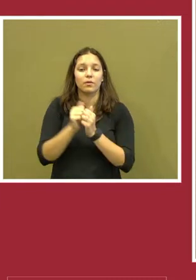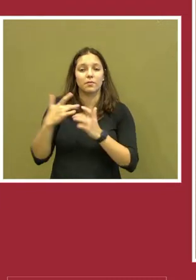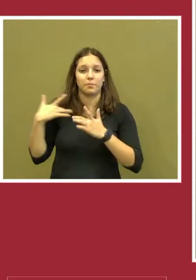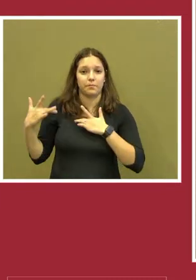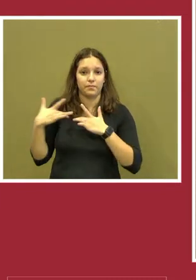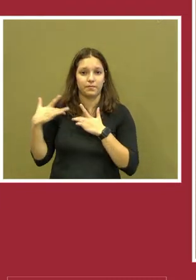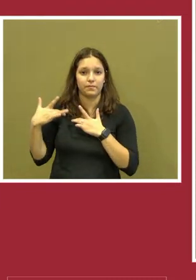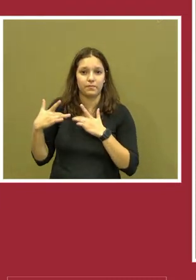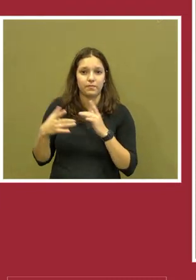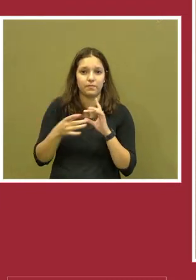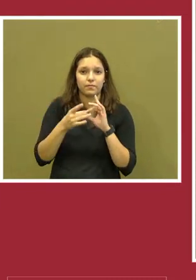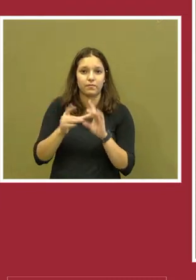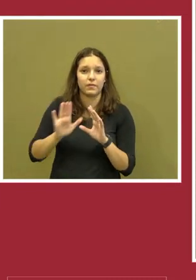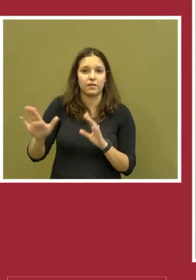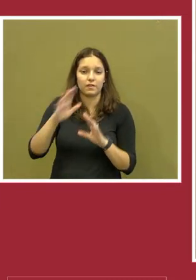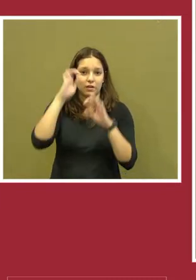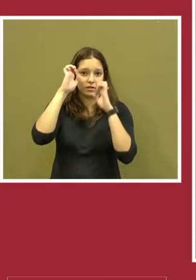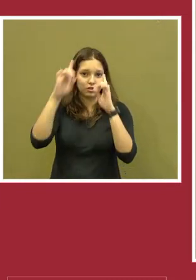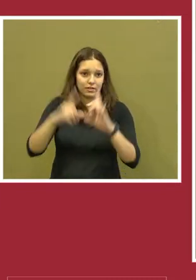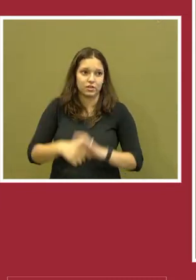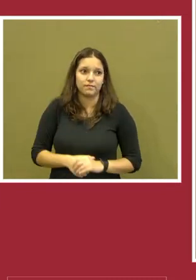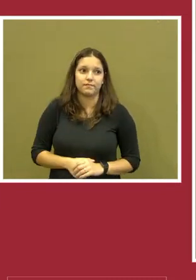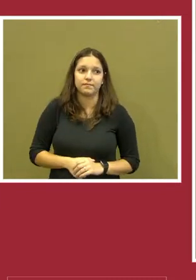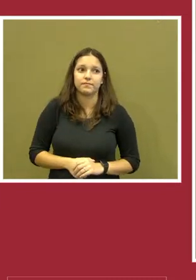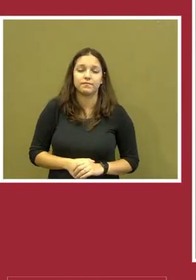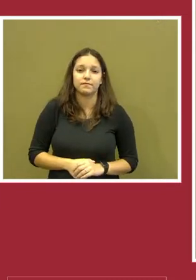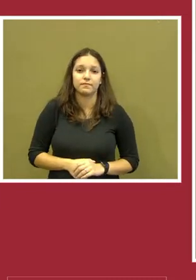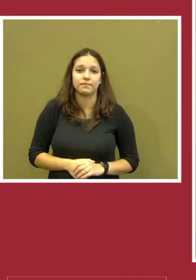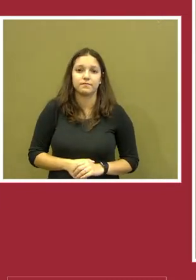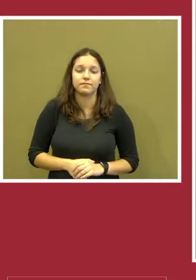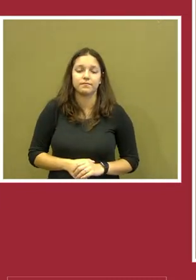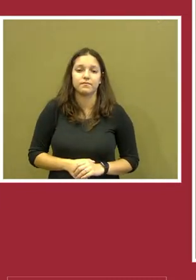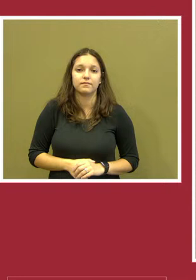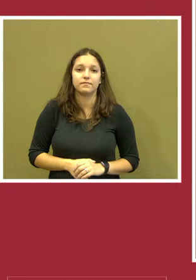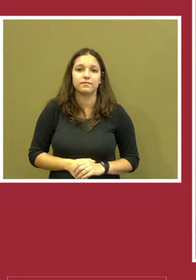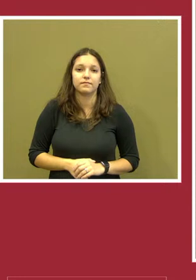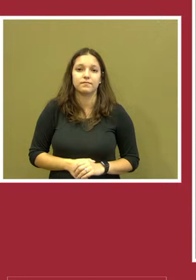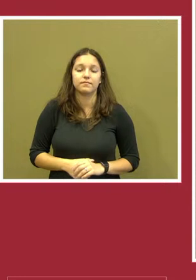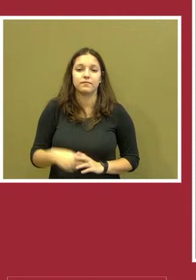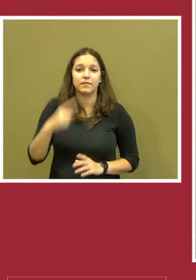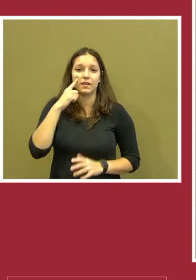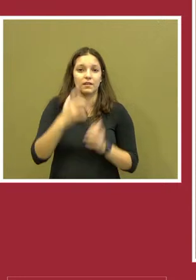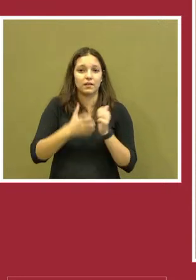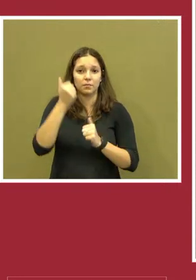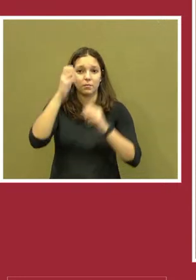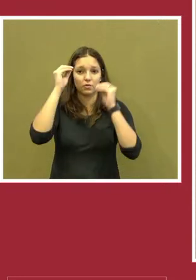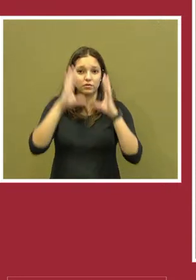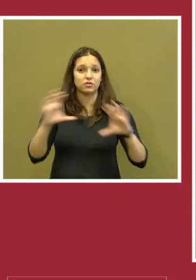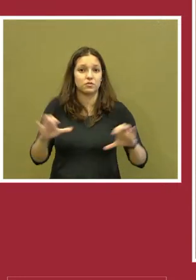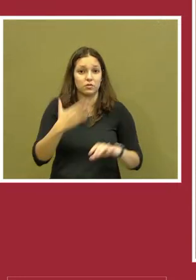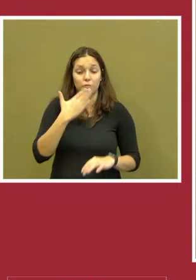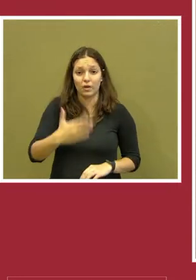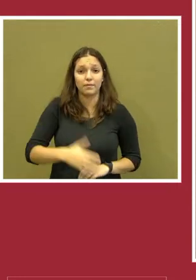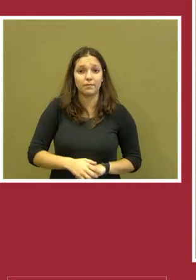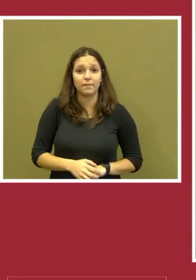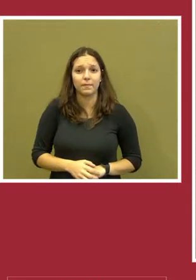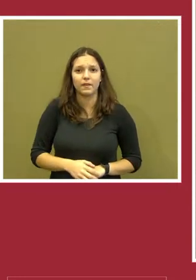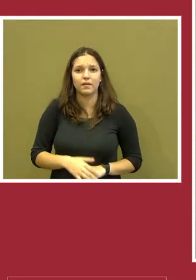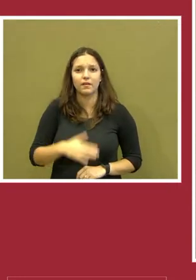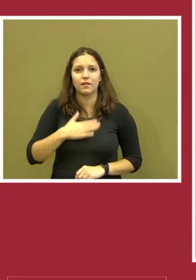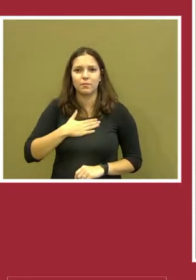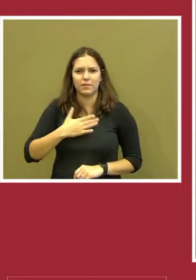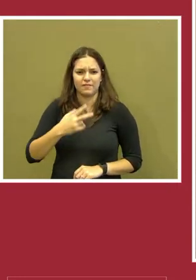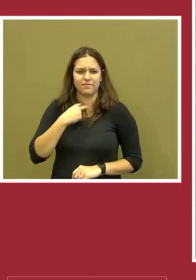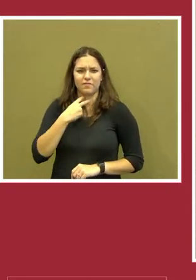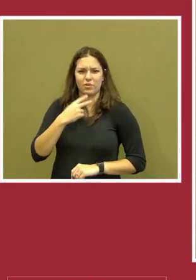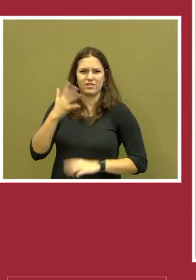concerns as far as their education goes. And I think most of the teachers do very well. Sorry, my voice is kind of